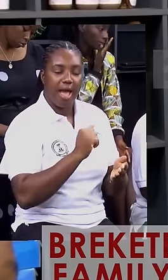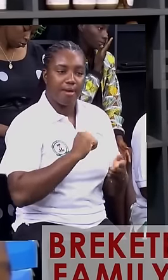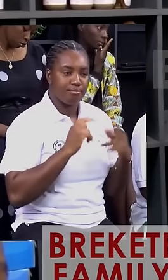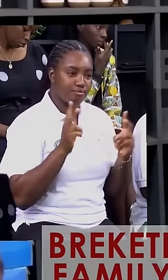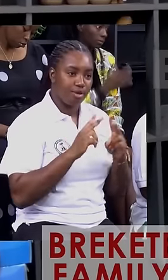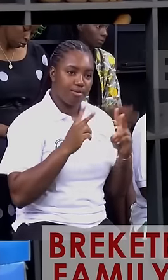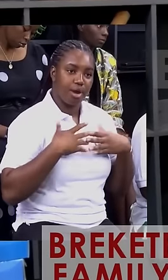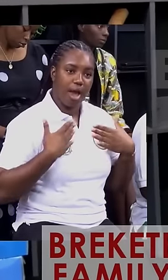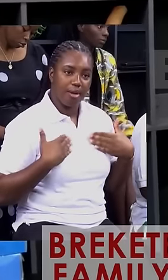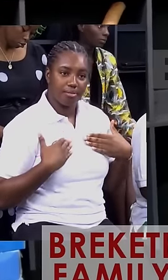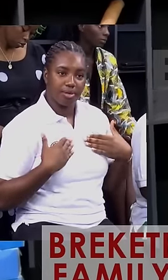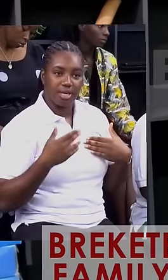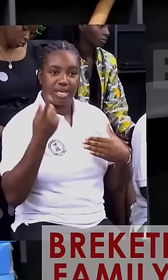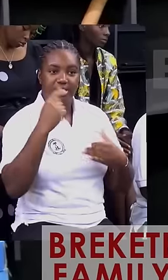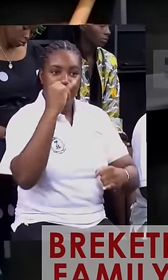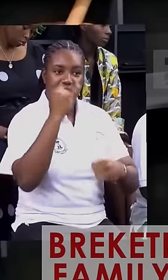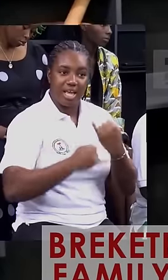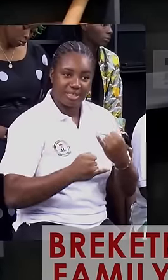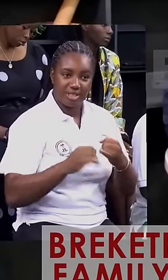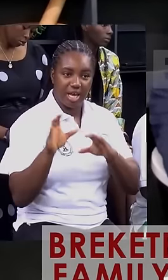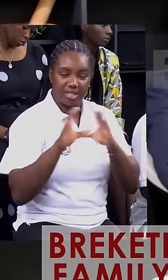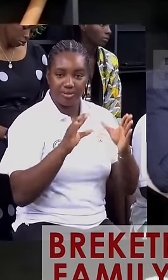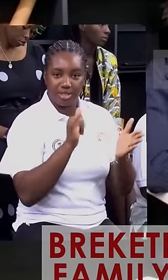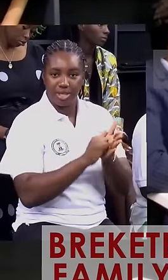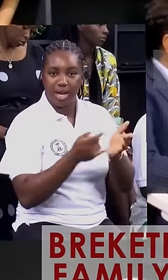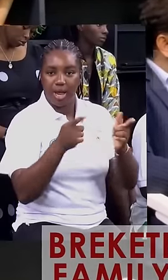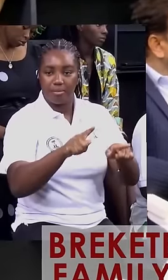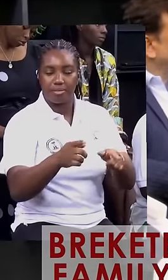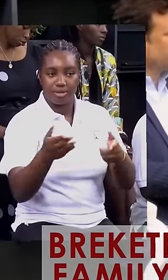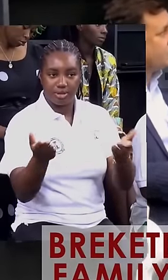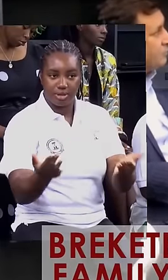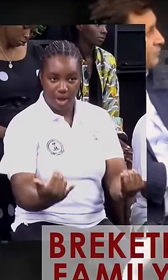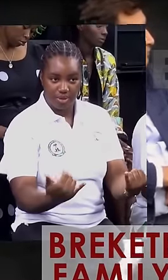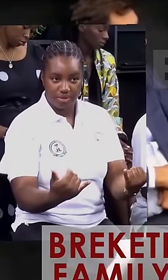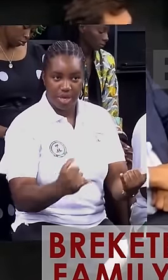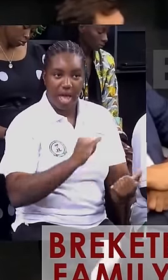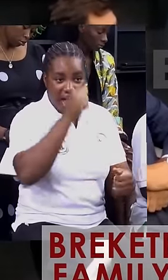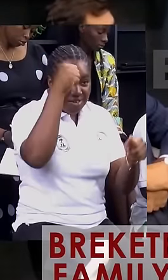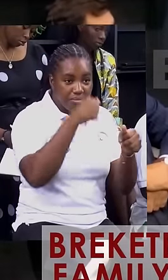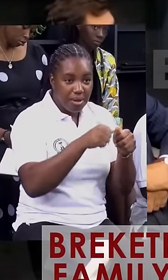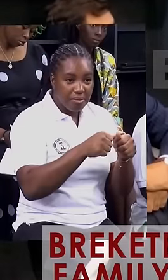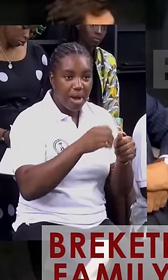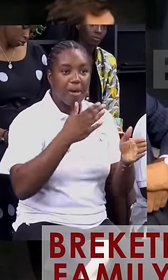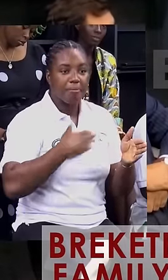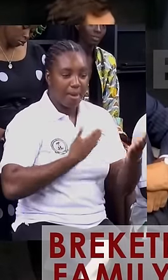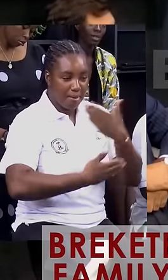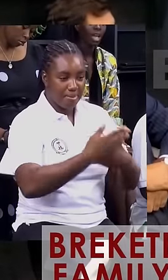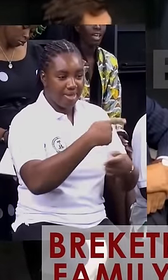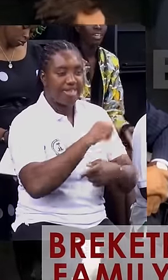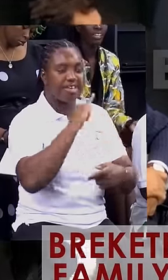excited. The last activity that took place now, I just remember that my birthday is on